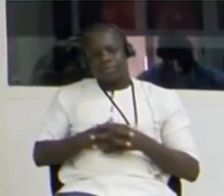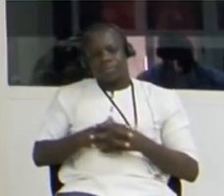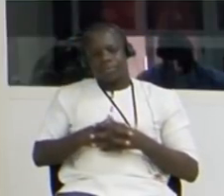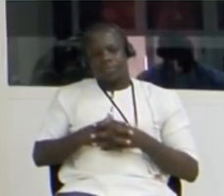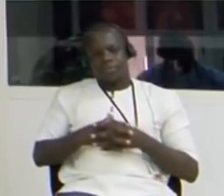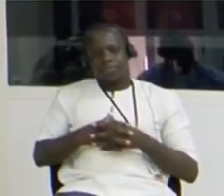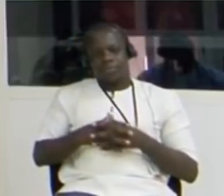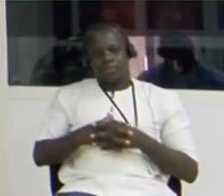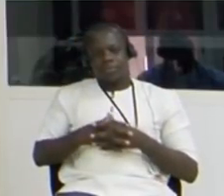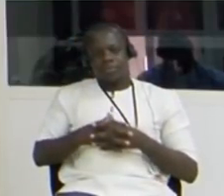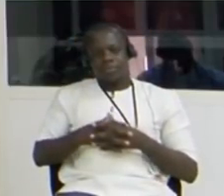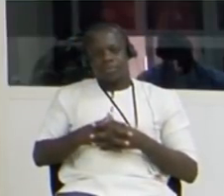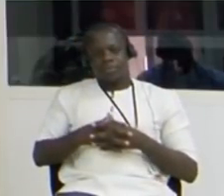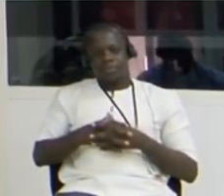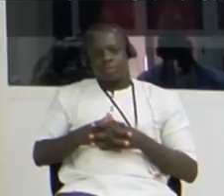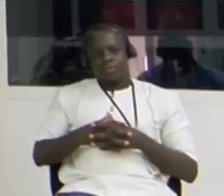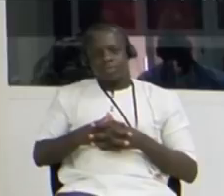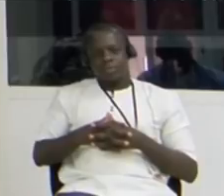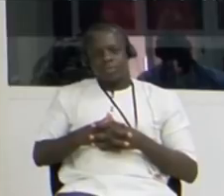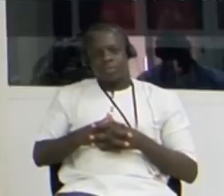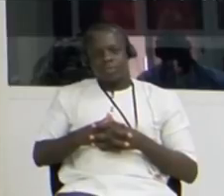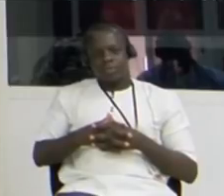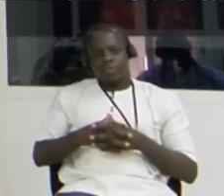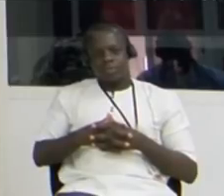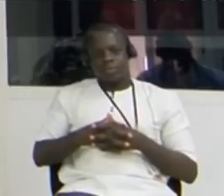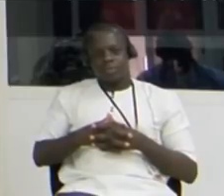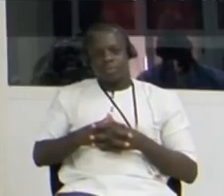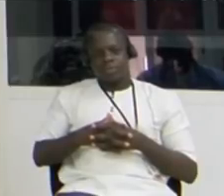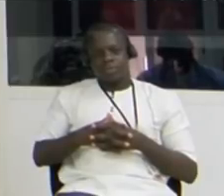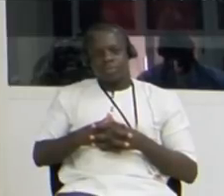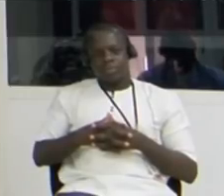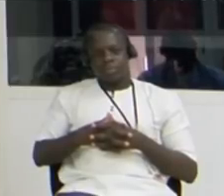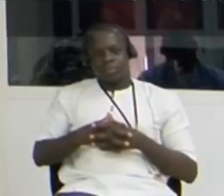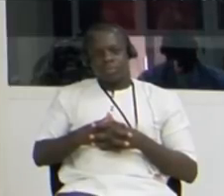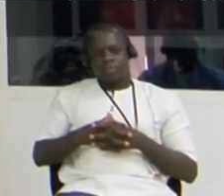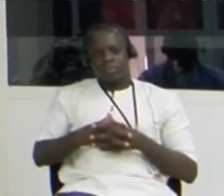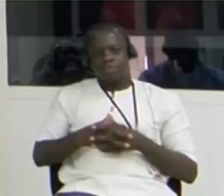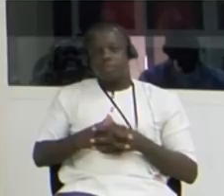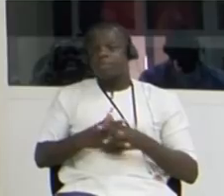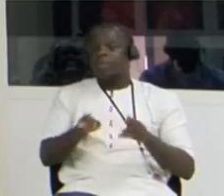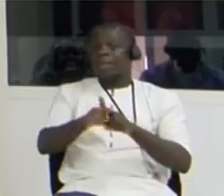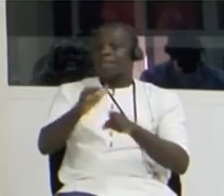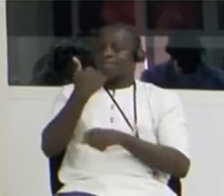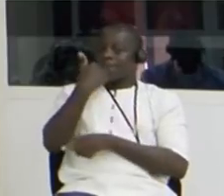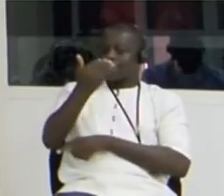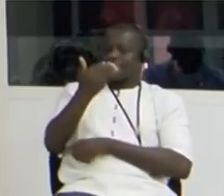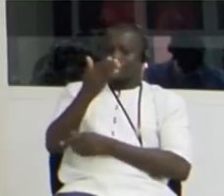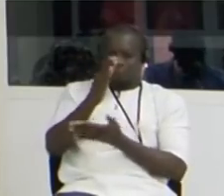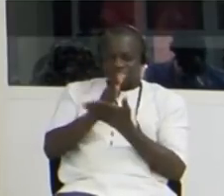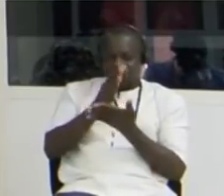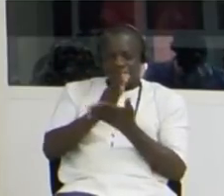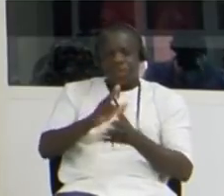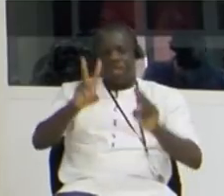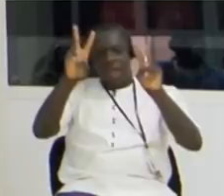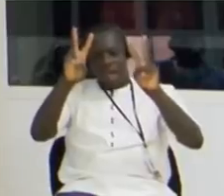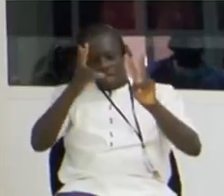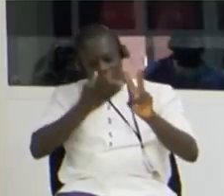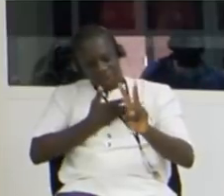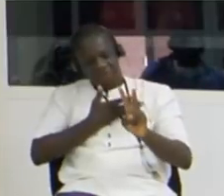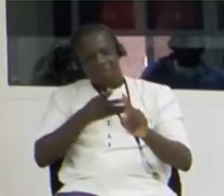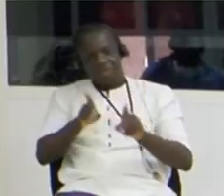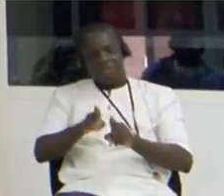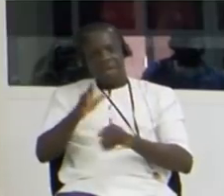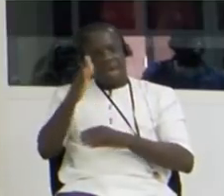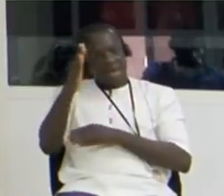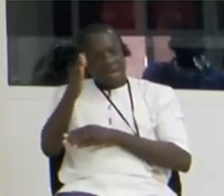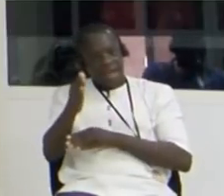And did he have that prerogative to award them Ministry of Education scholarship when the Ministry of Education